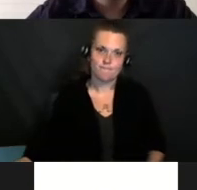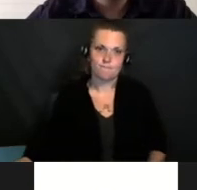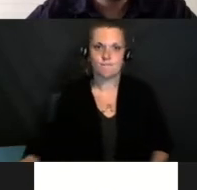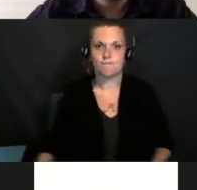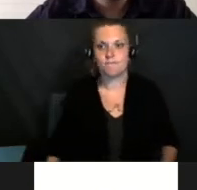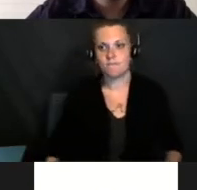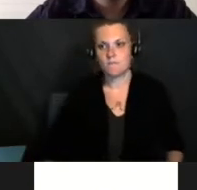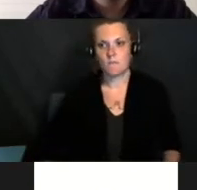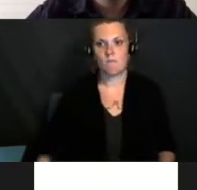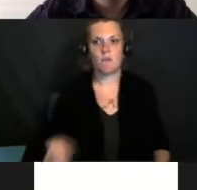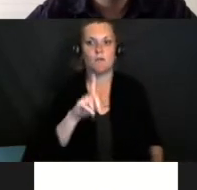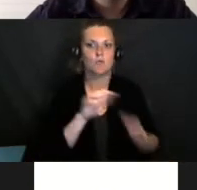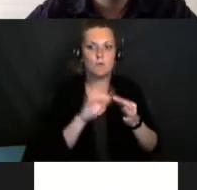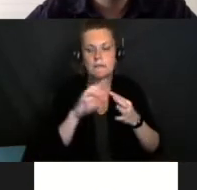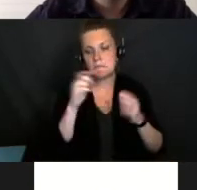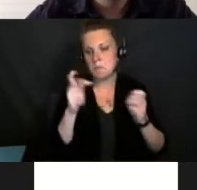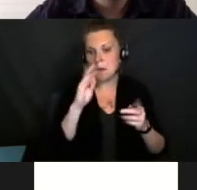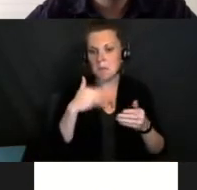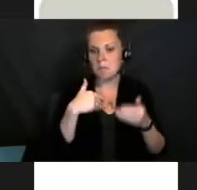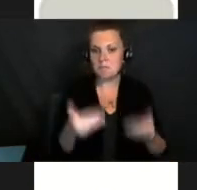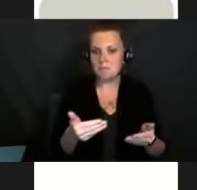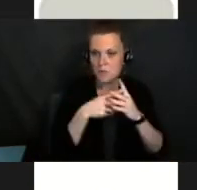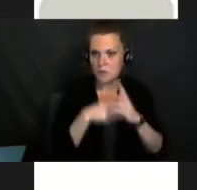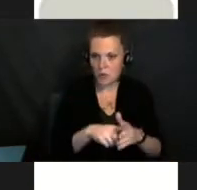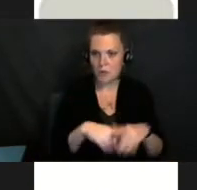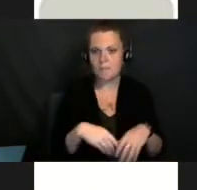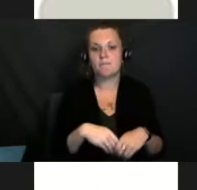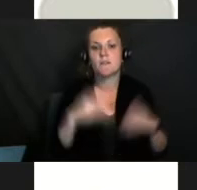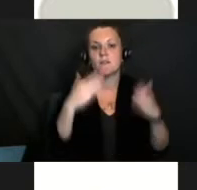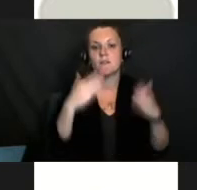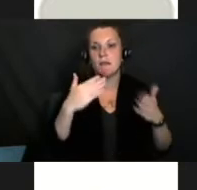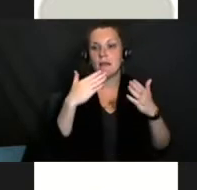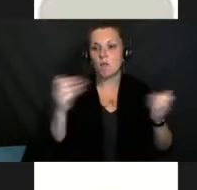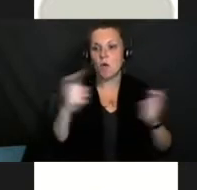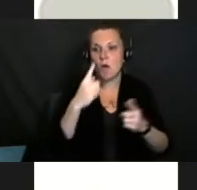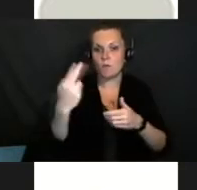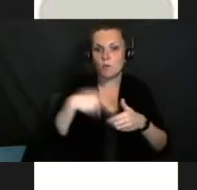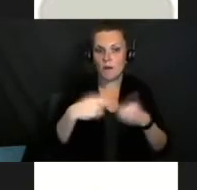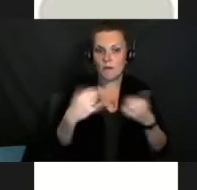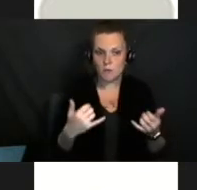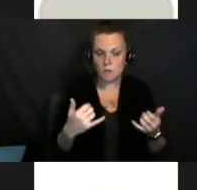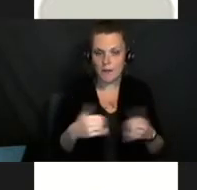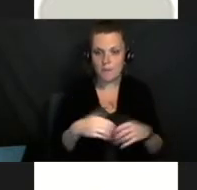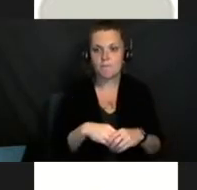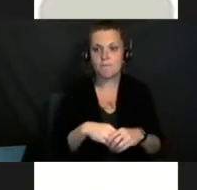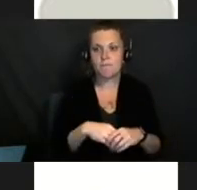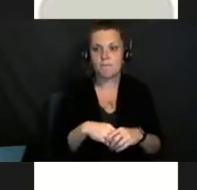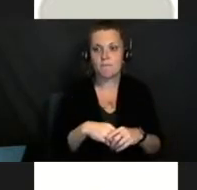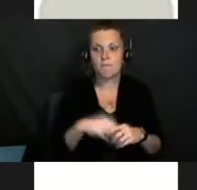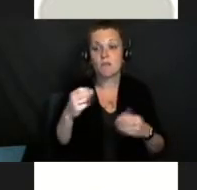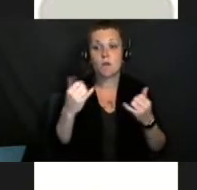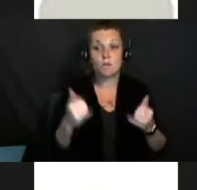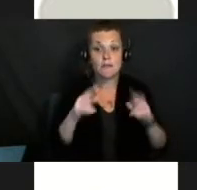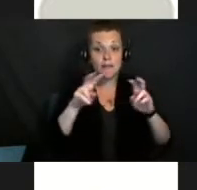Then I'd say we start off. Thank you everyone for joining today. So today the topic is going to